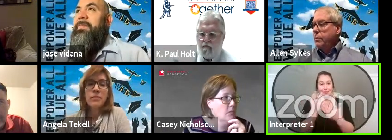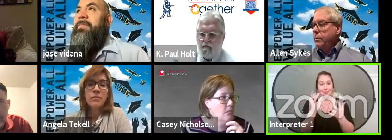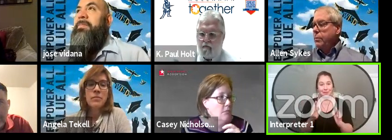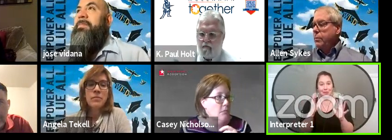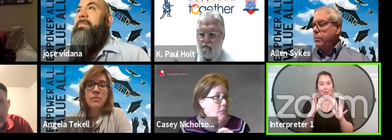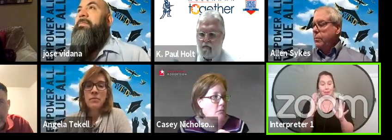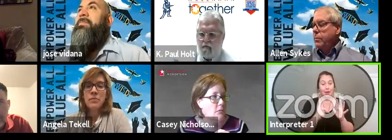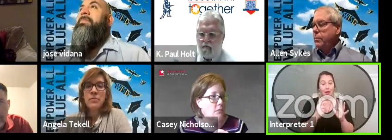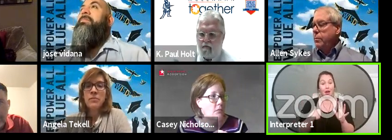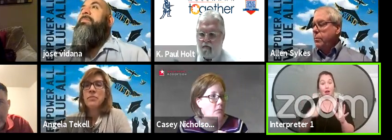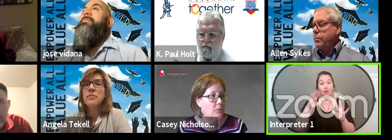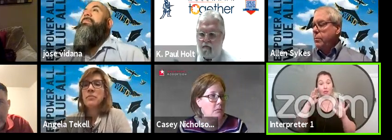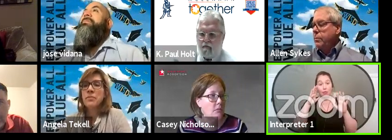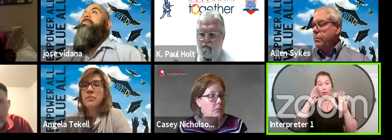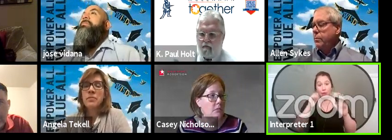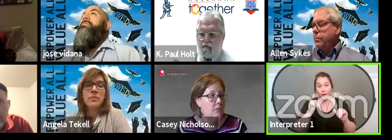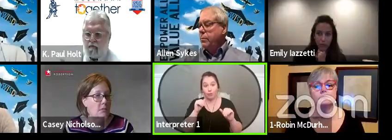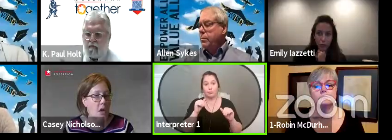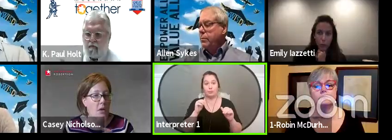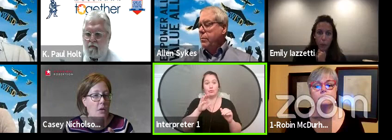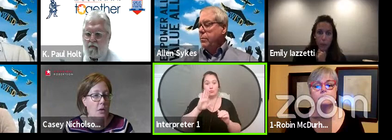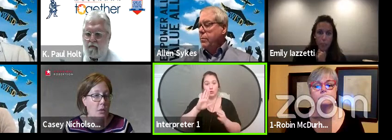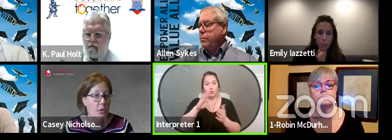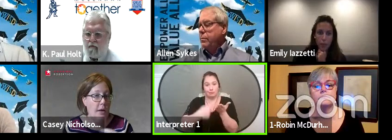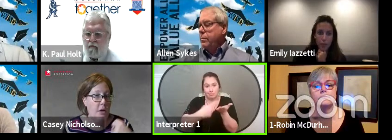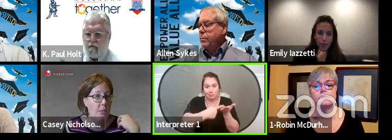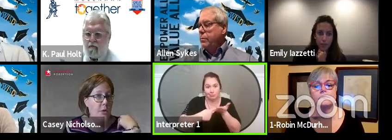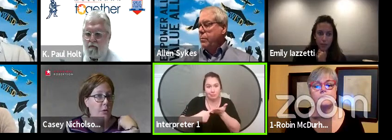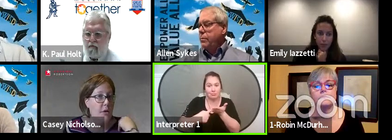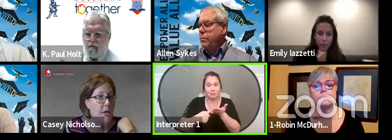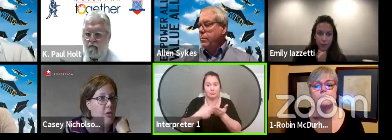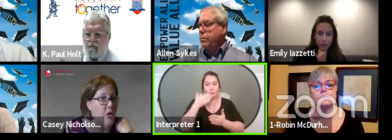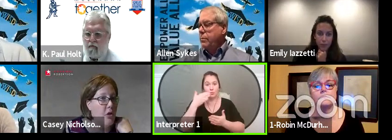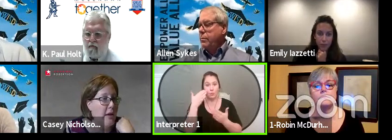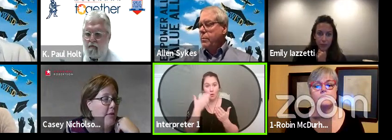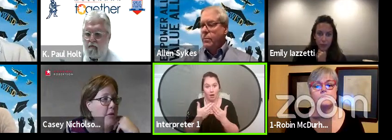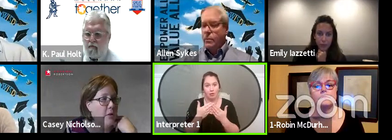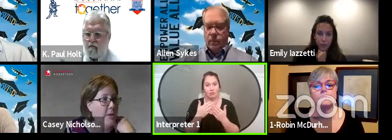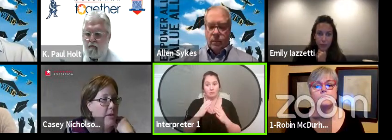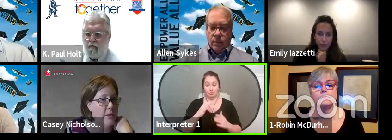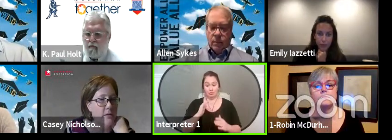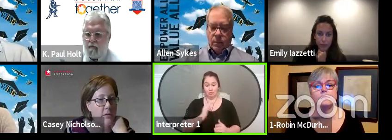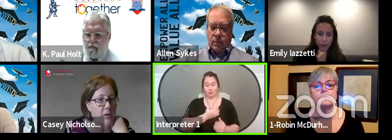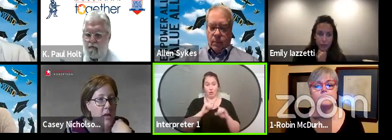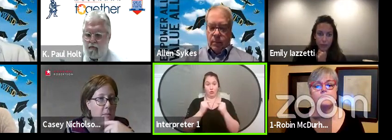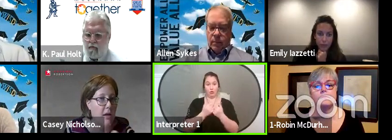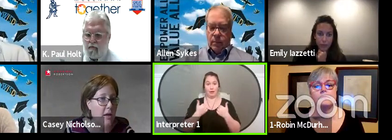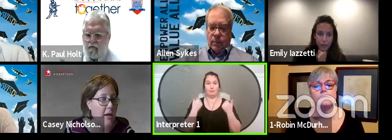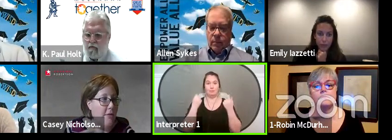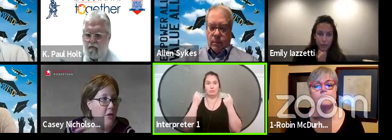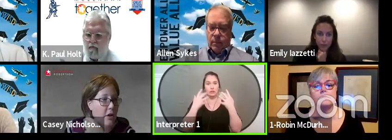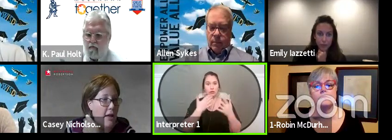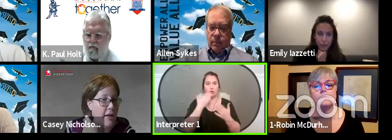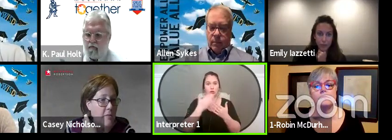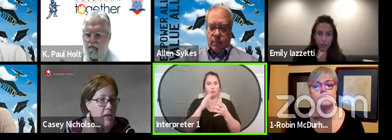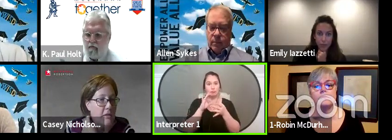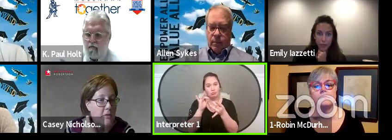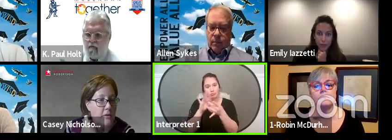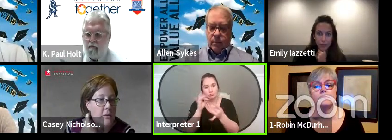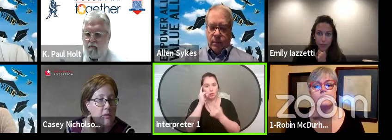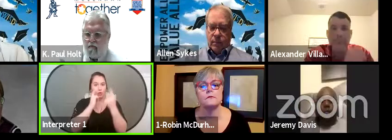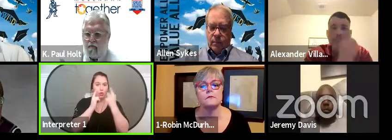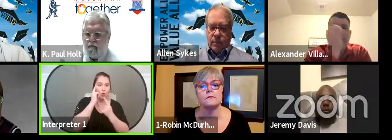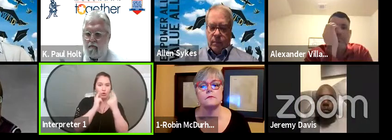great engaging discussion. I know our group had a lot of great thoughts and comments. So I will go ahead and turn it